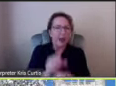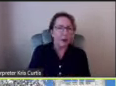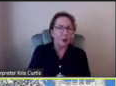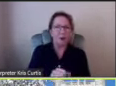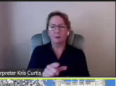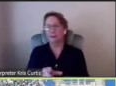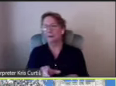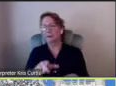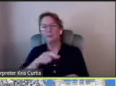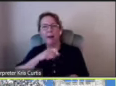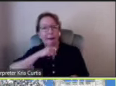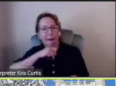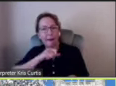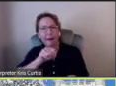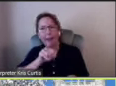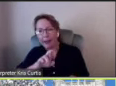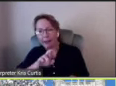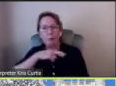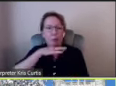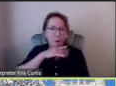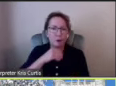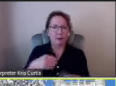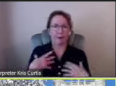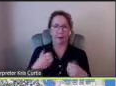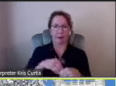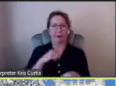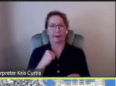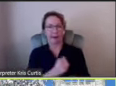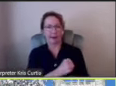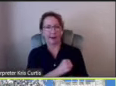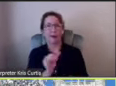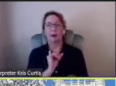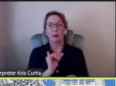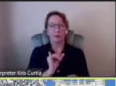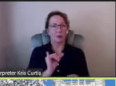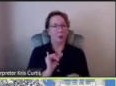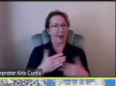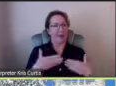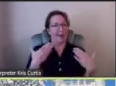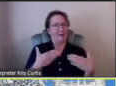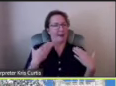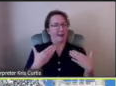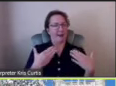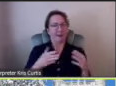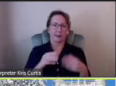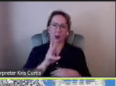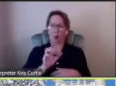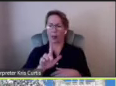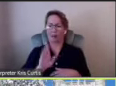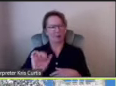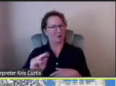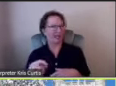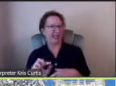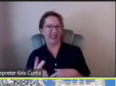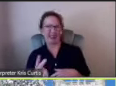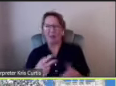and health in Atlanta. Next slide. Well-being, we're actually measuring well-being. What does well-being mean? How do you measure